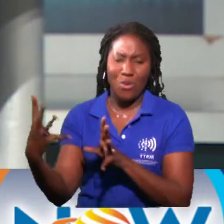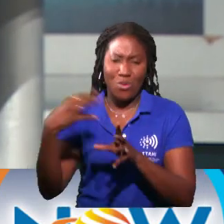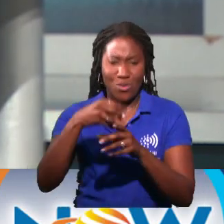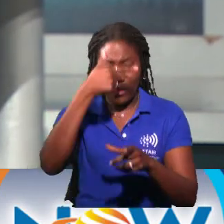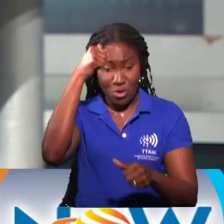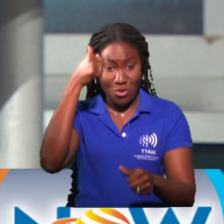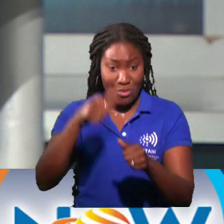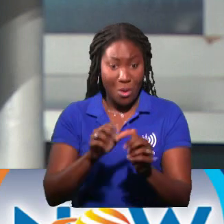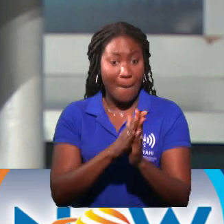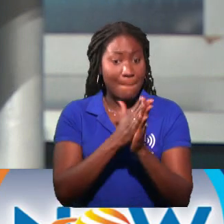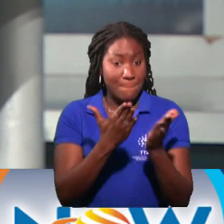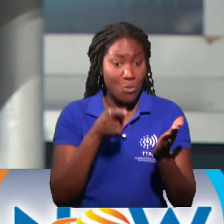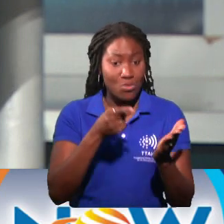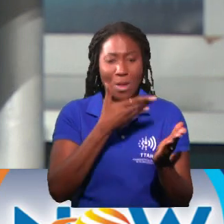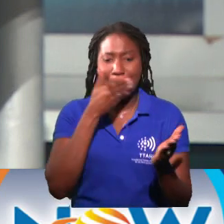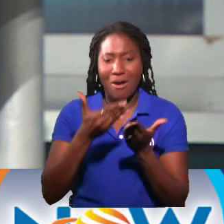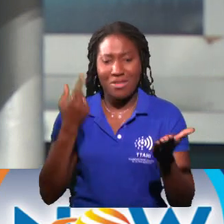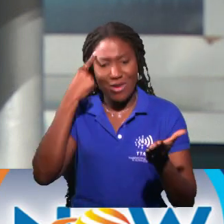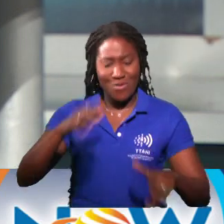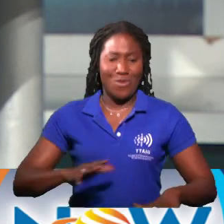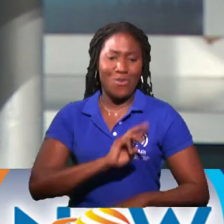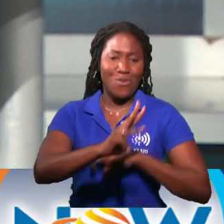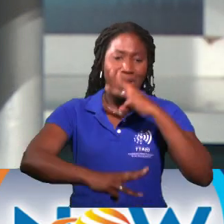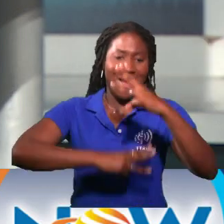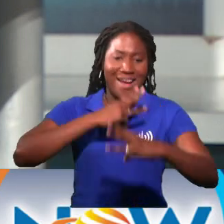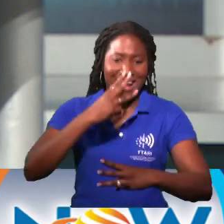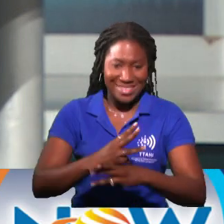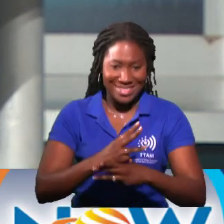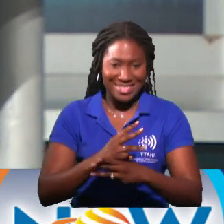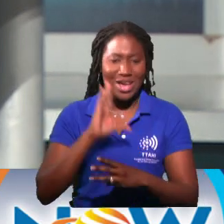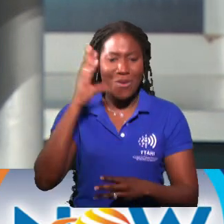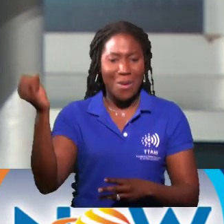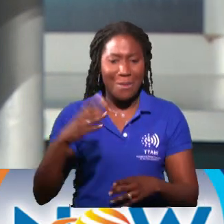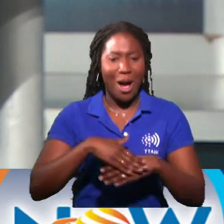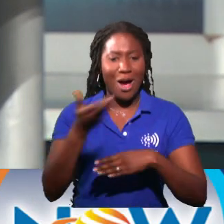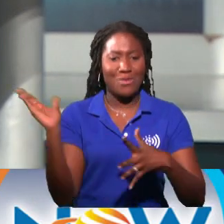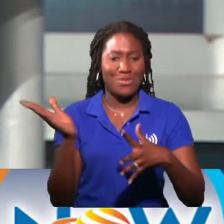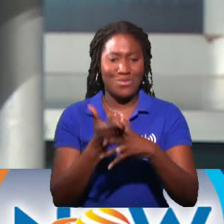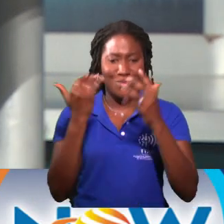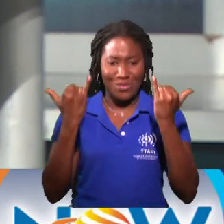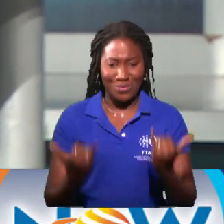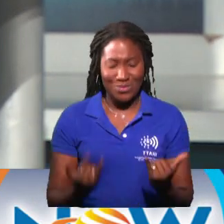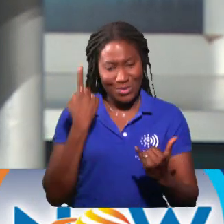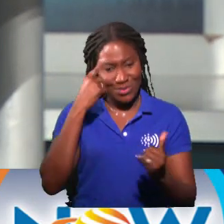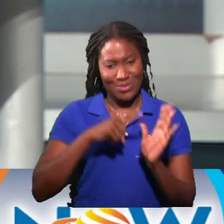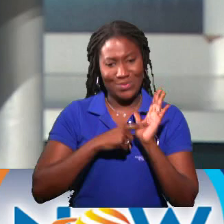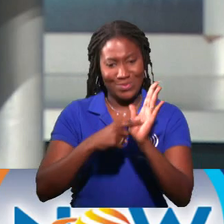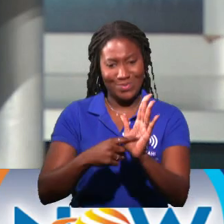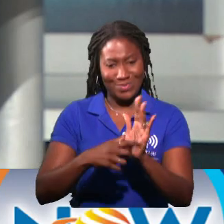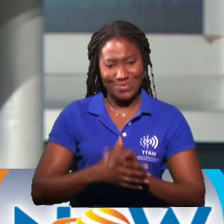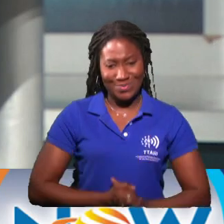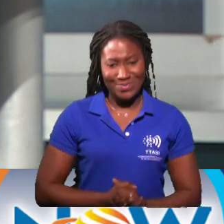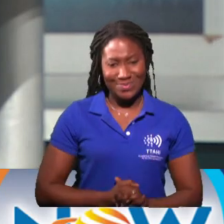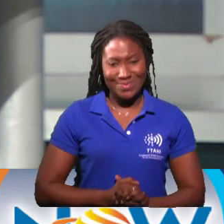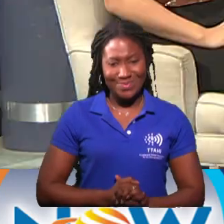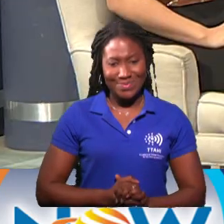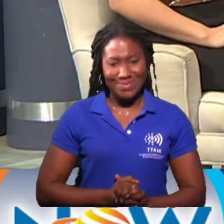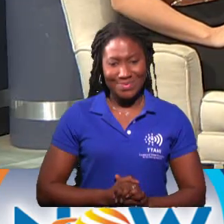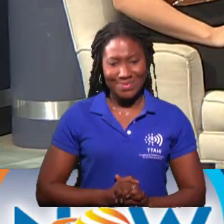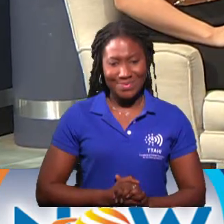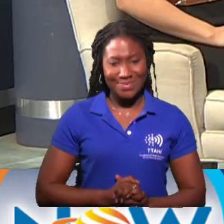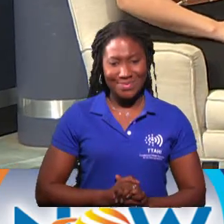remember, books are one of the best things in the world. We'll be back after this break as we continue to have some enlightening conversations.